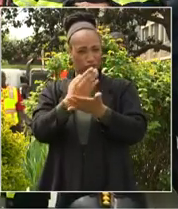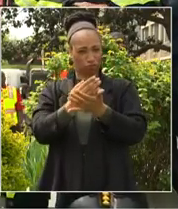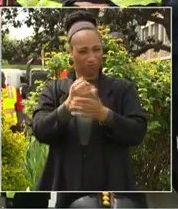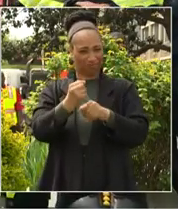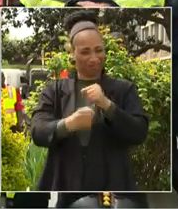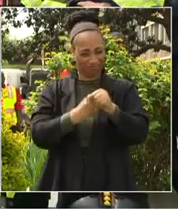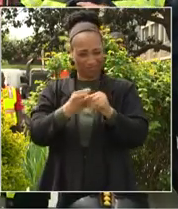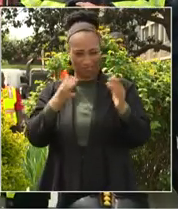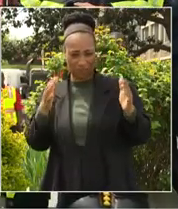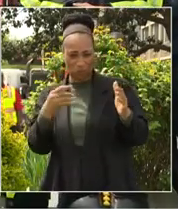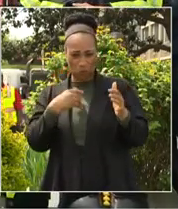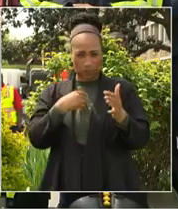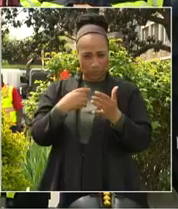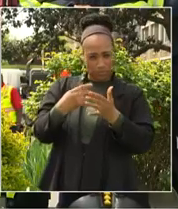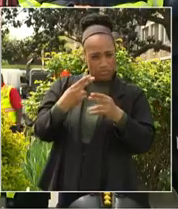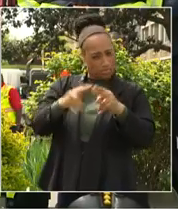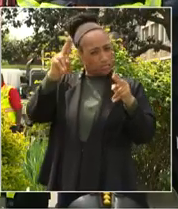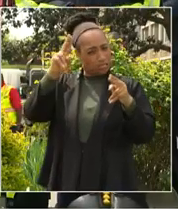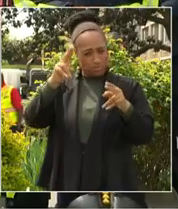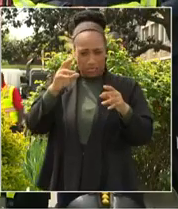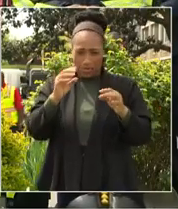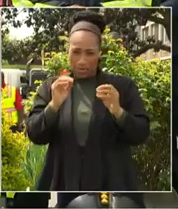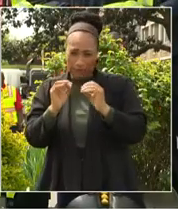I'm going to call it a snafu in the House.